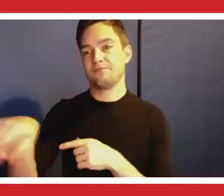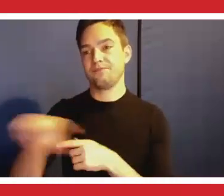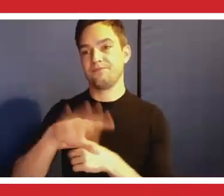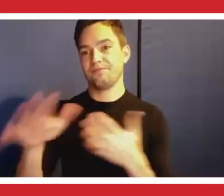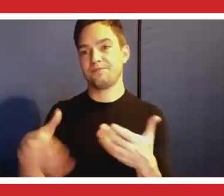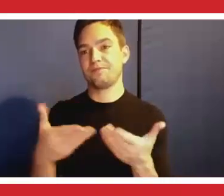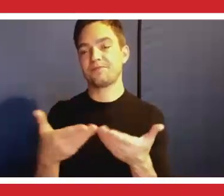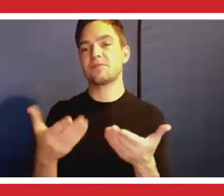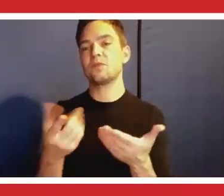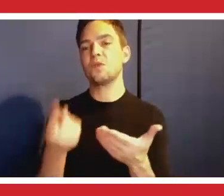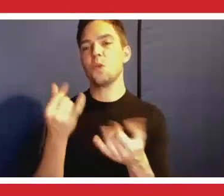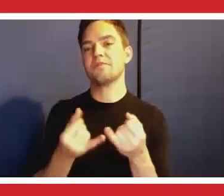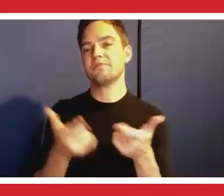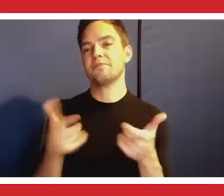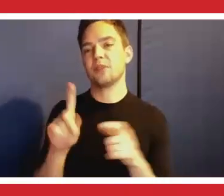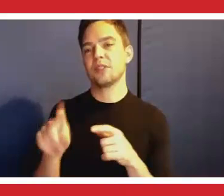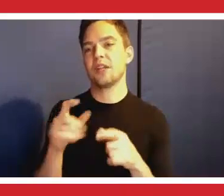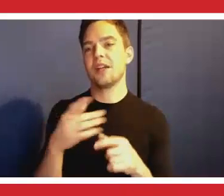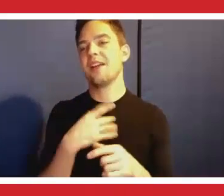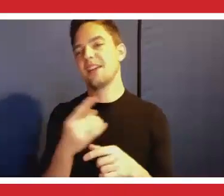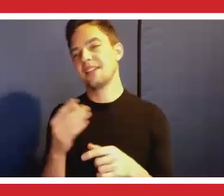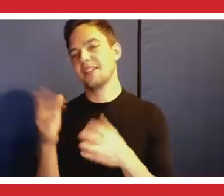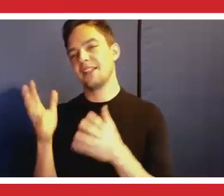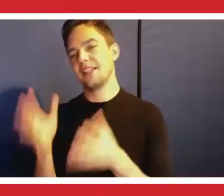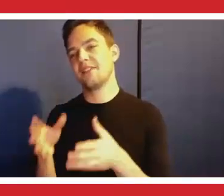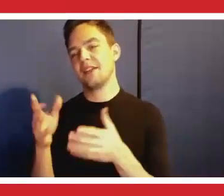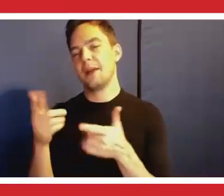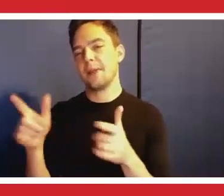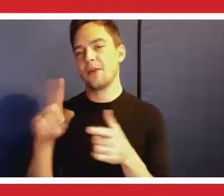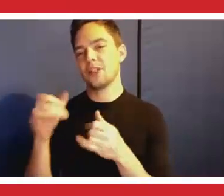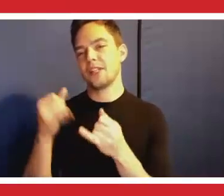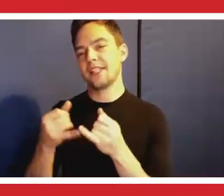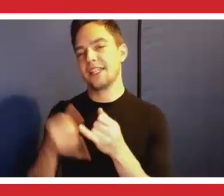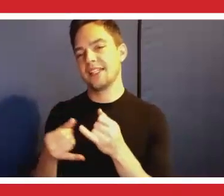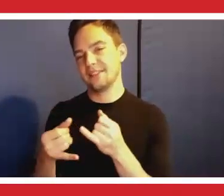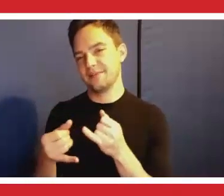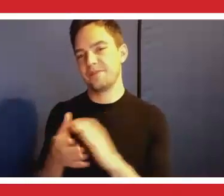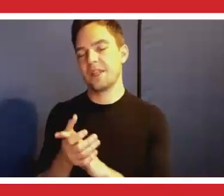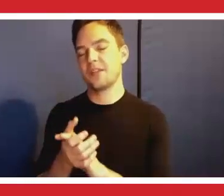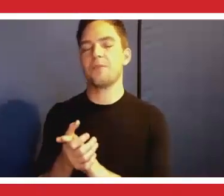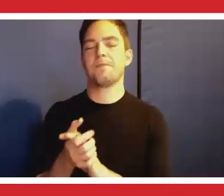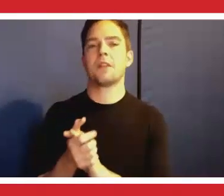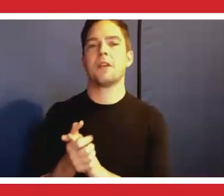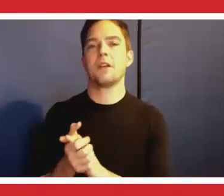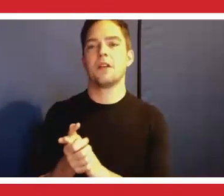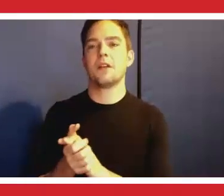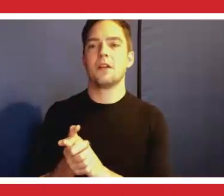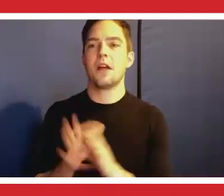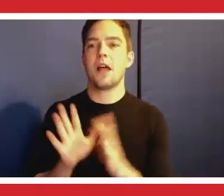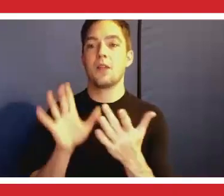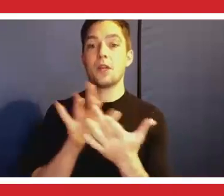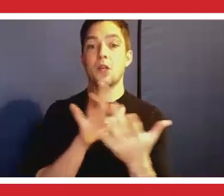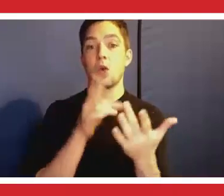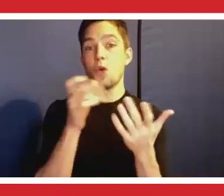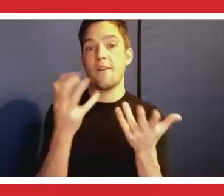big question, because I always like to leave the big question for you at the end. And I'm going to reach out to whoever would